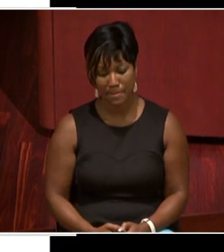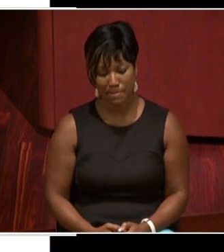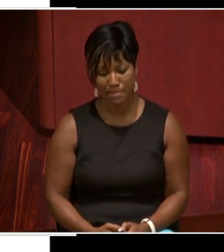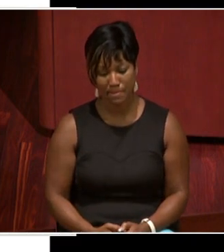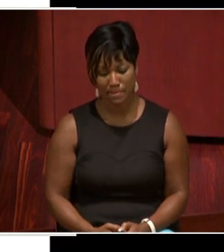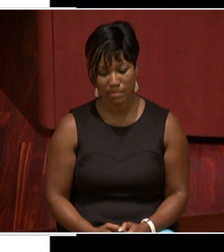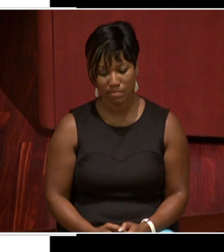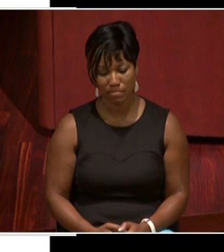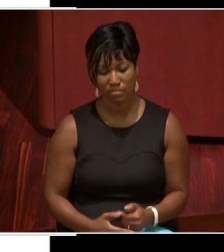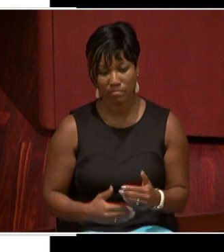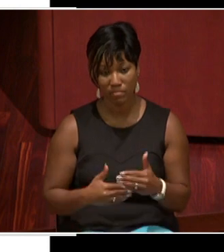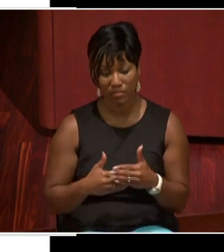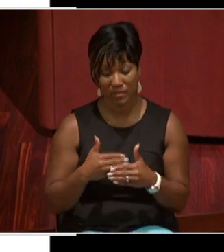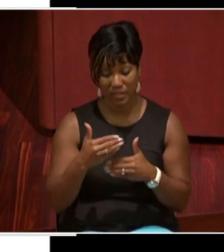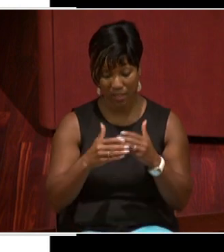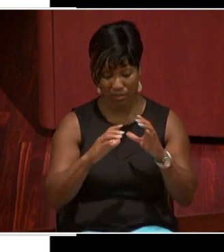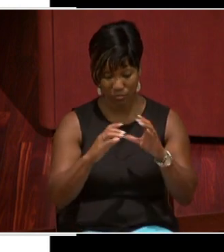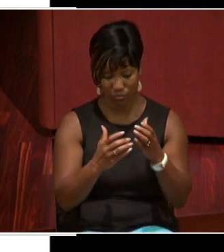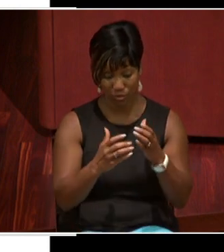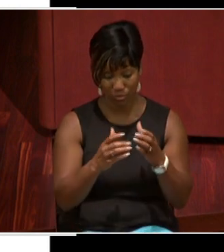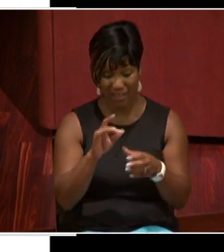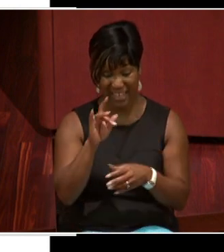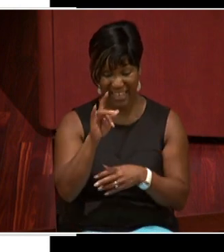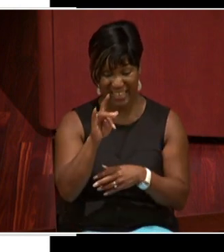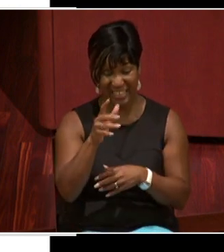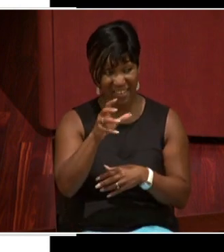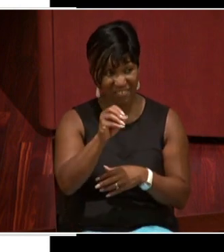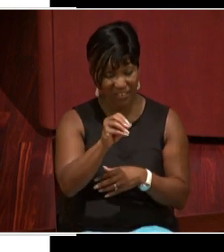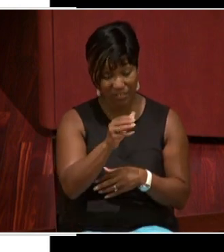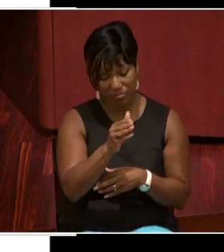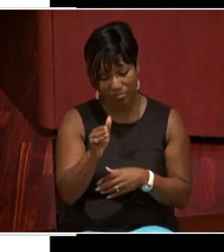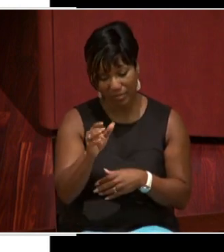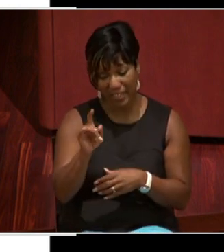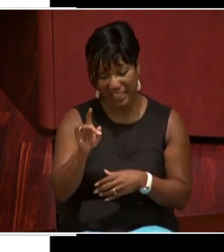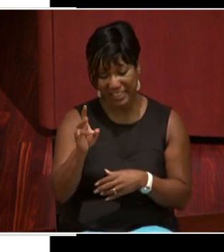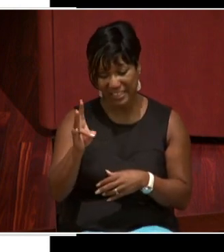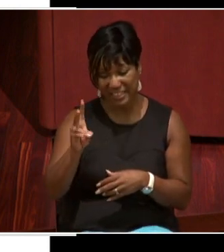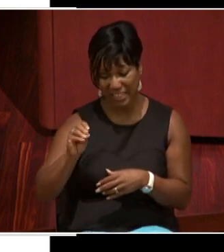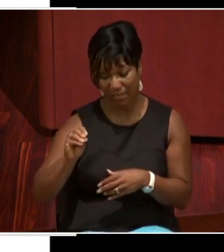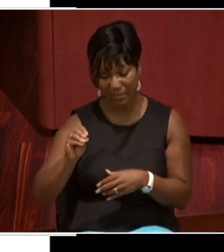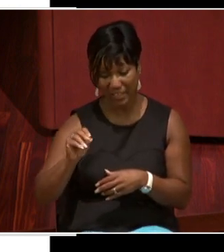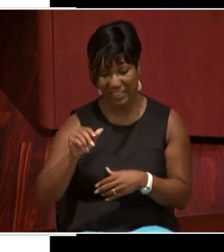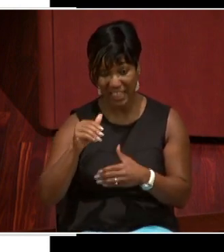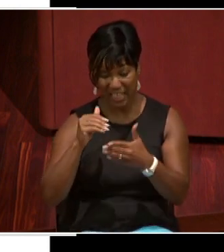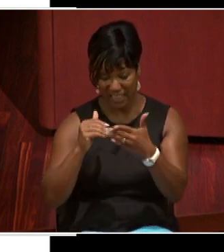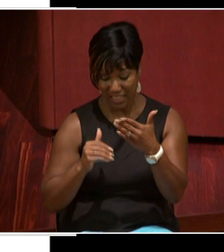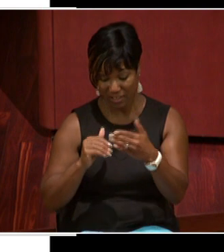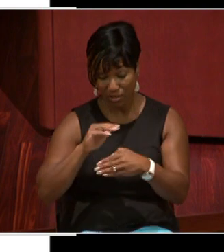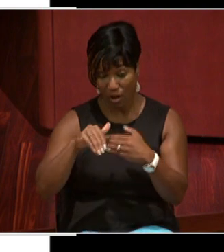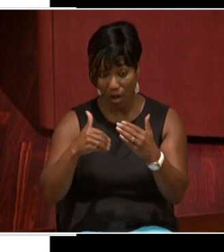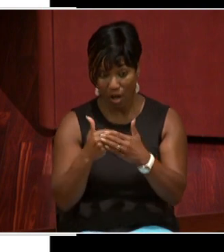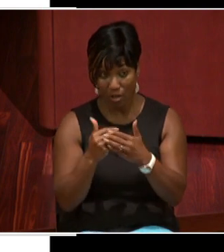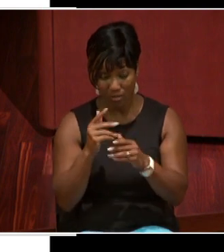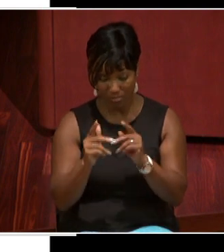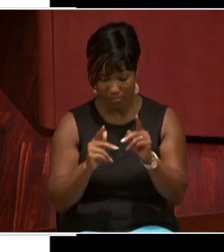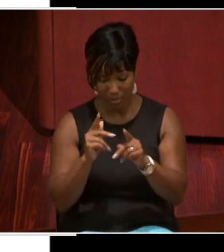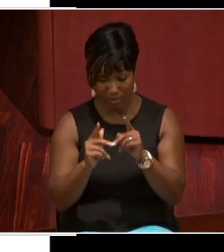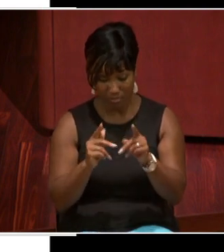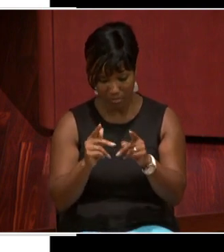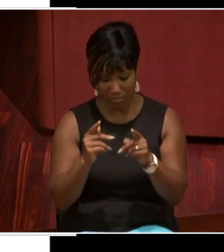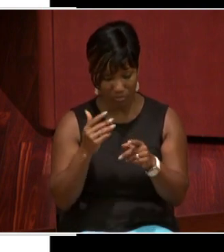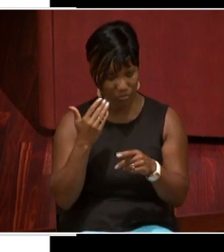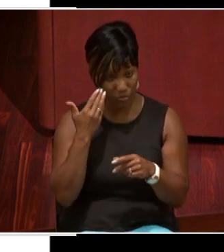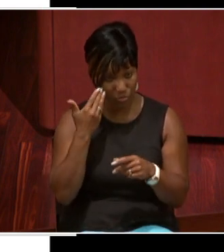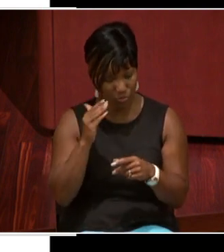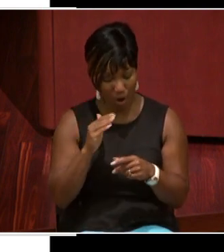We'll move on to the next grouping, which is 1850 to 1870. That lists all the members of the household, but you still do not know how they're